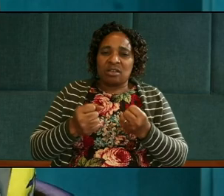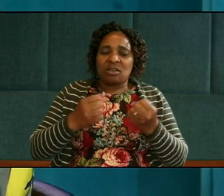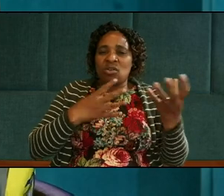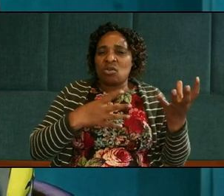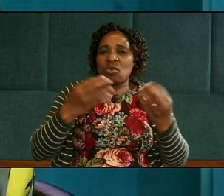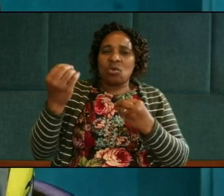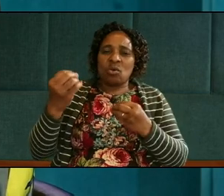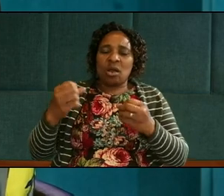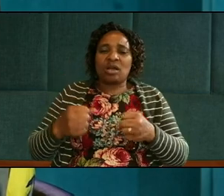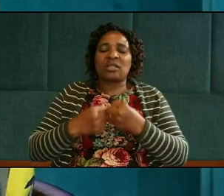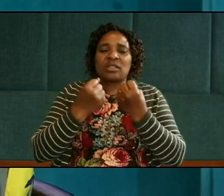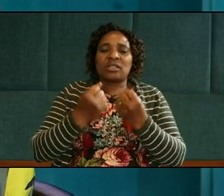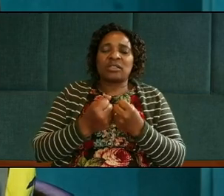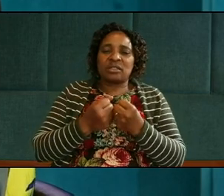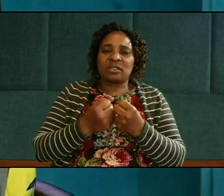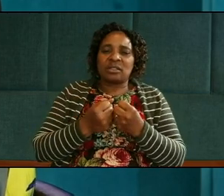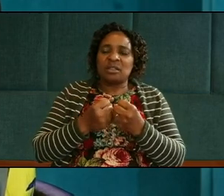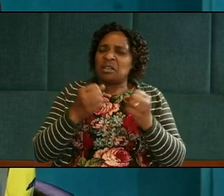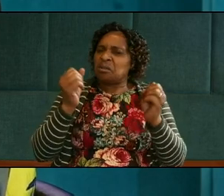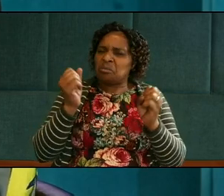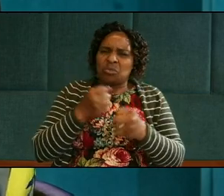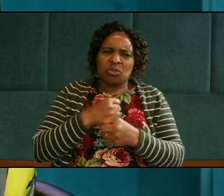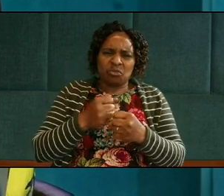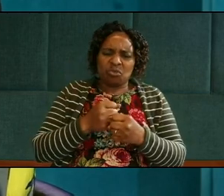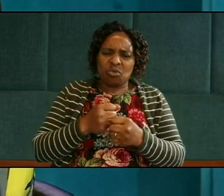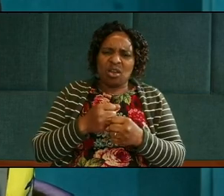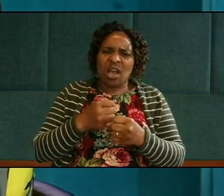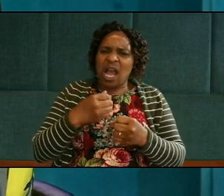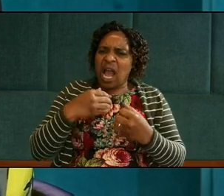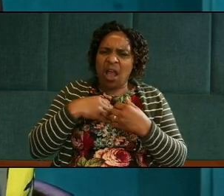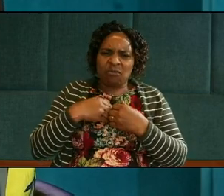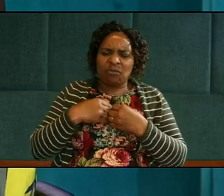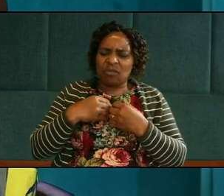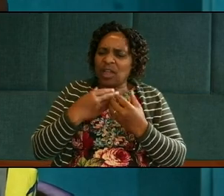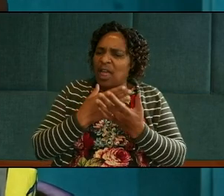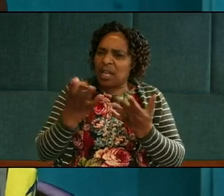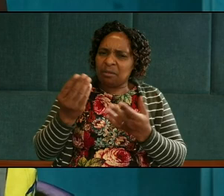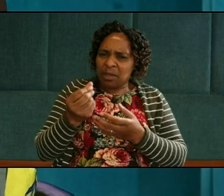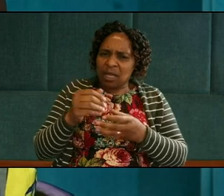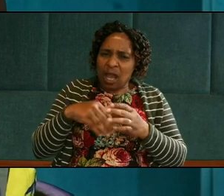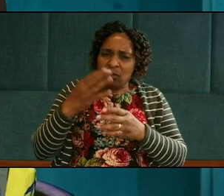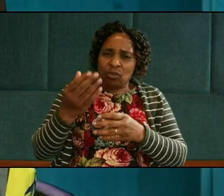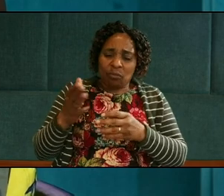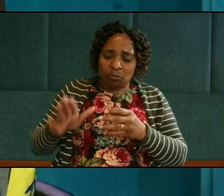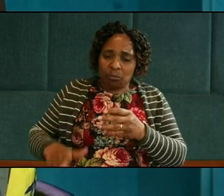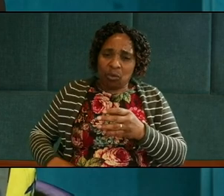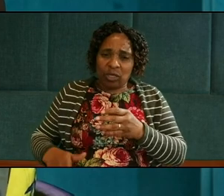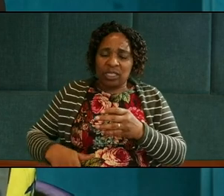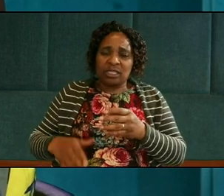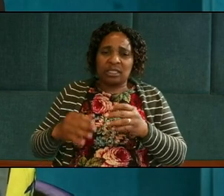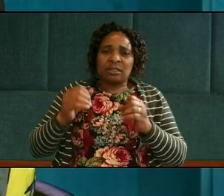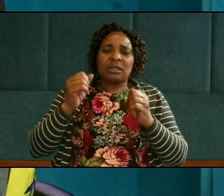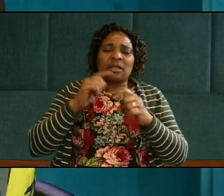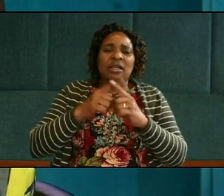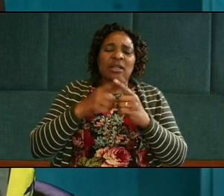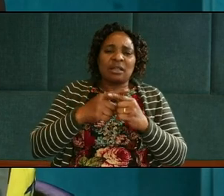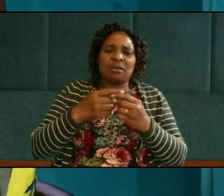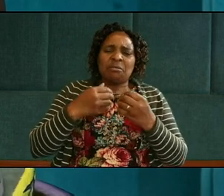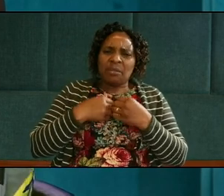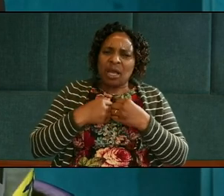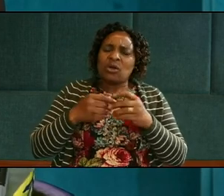go. It was an accident. And he didn't get a cent out of his pocket. And he's thinking, well, I just began paying my